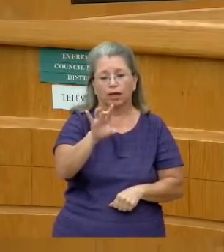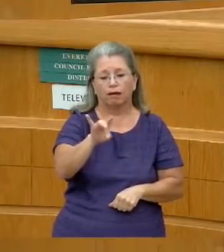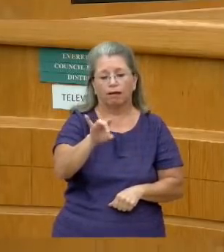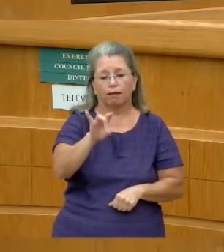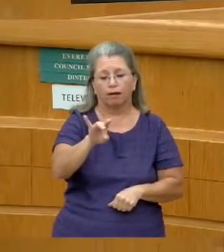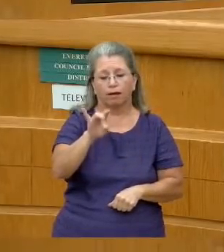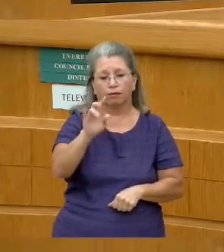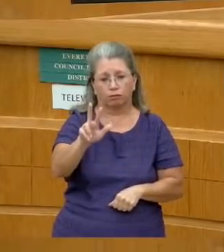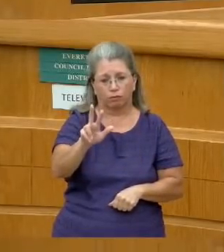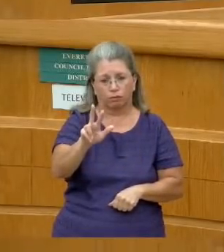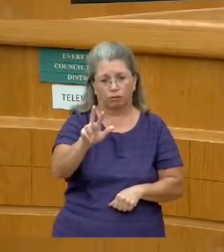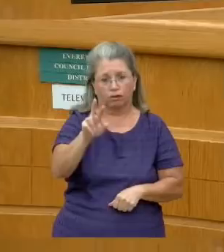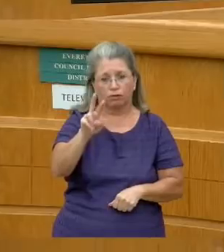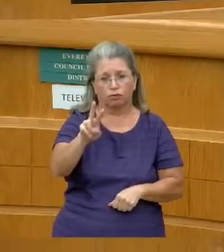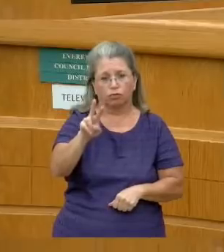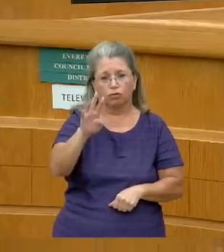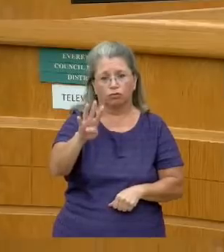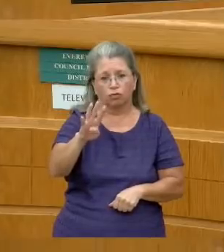512-883-2400,